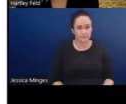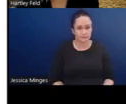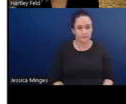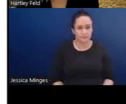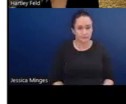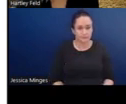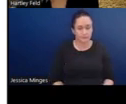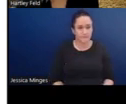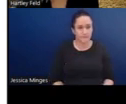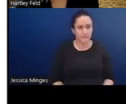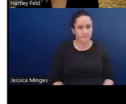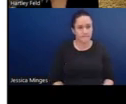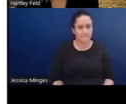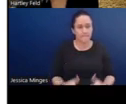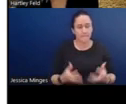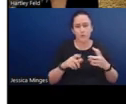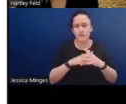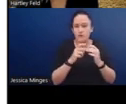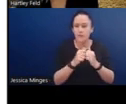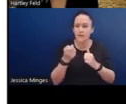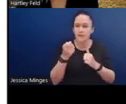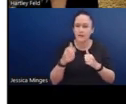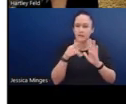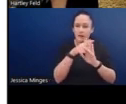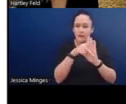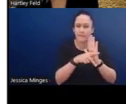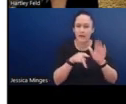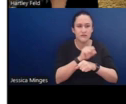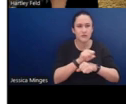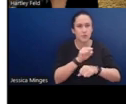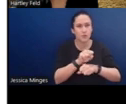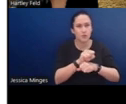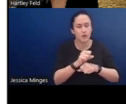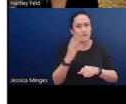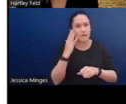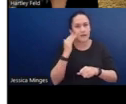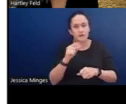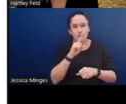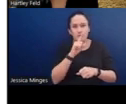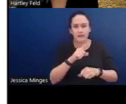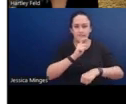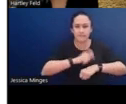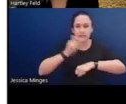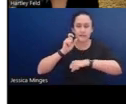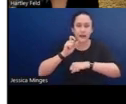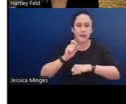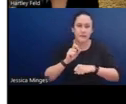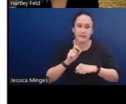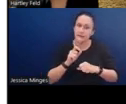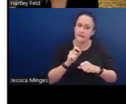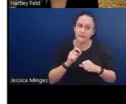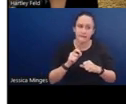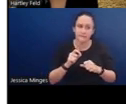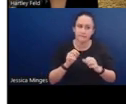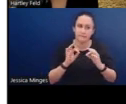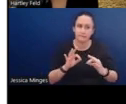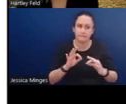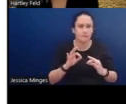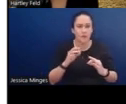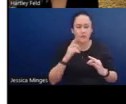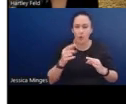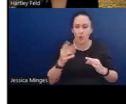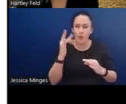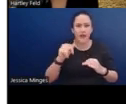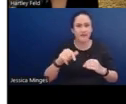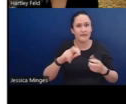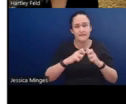And just to start out with a little bit of policy work, because it's really timely as to why this issue